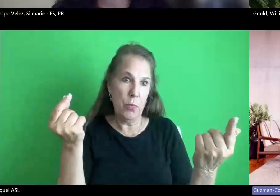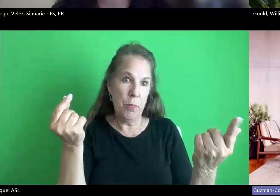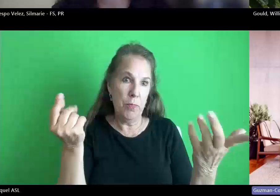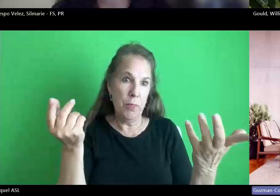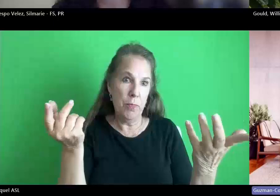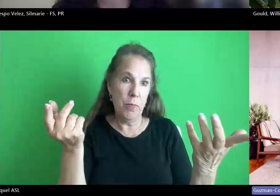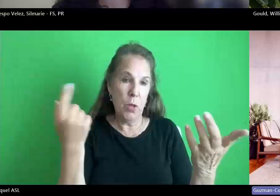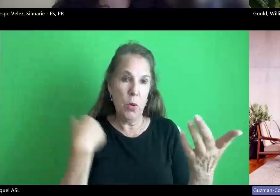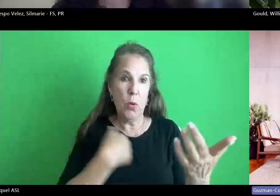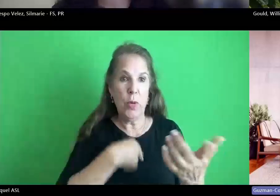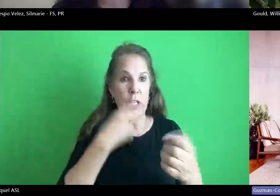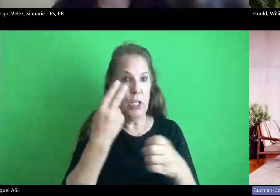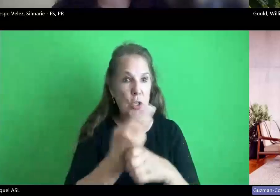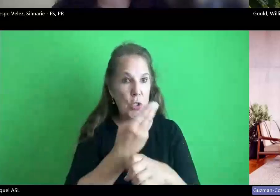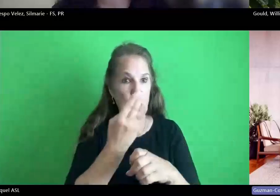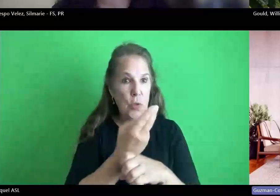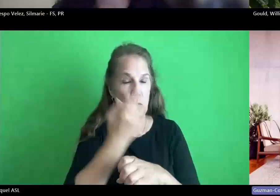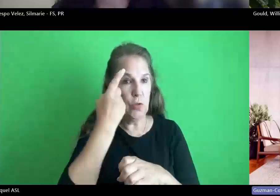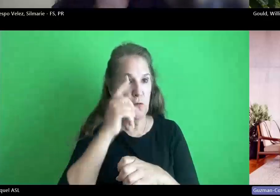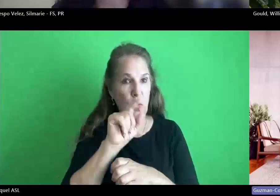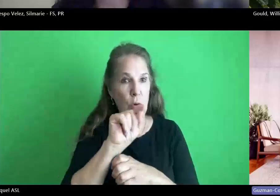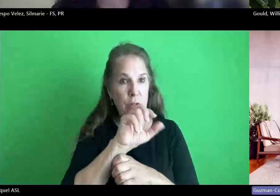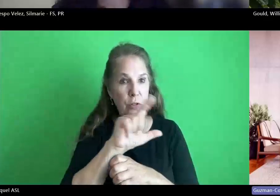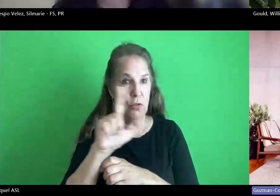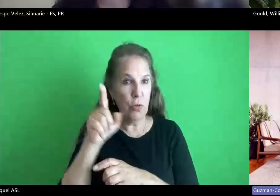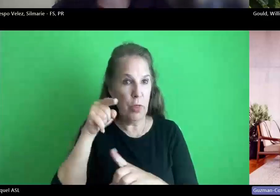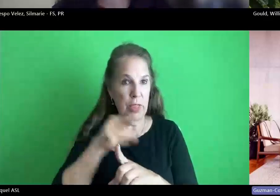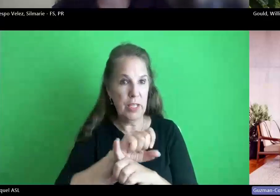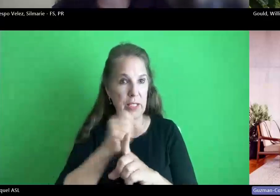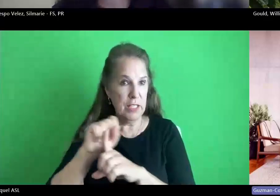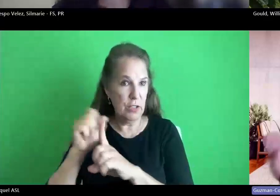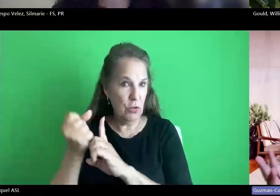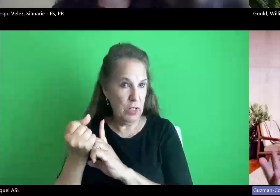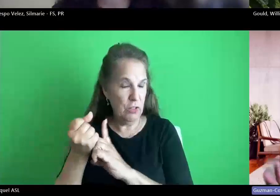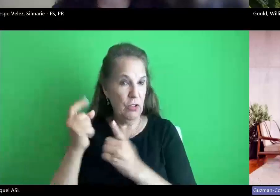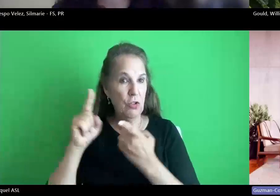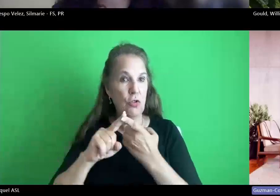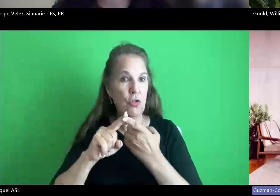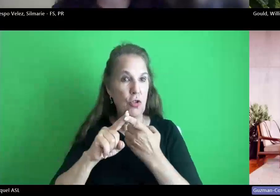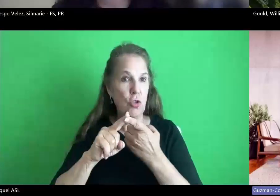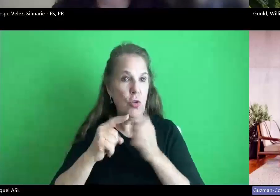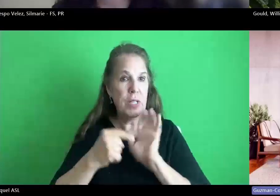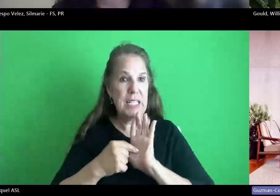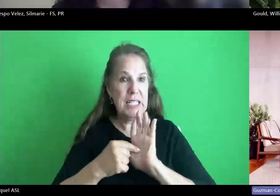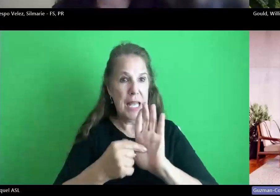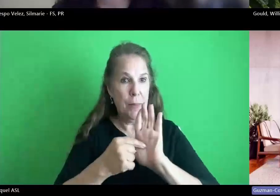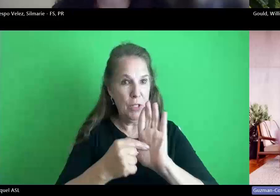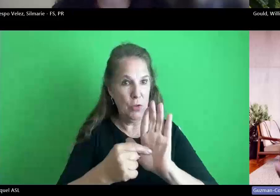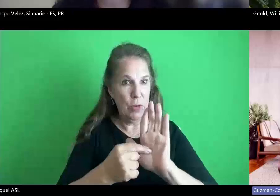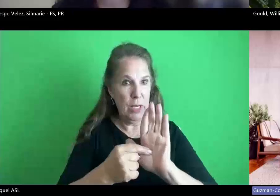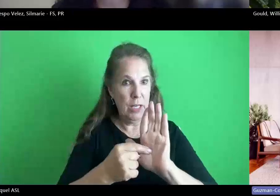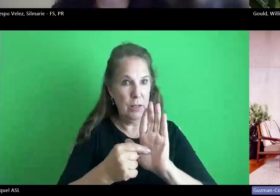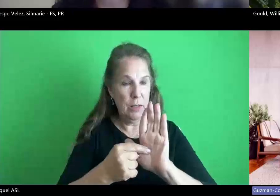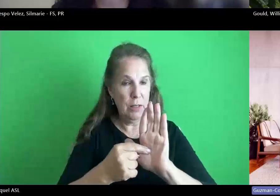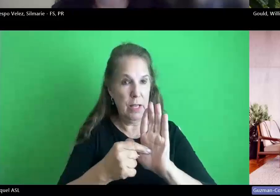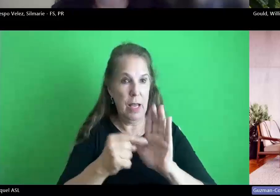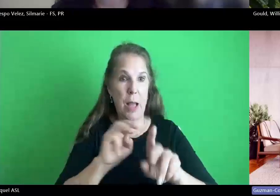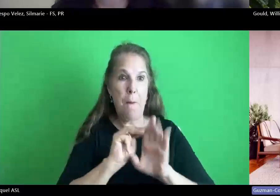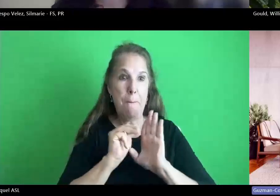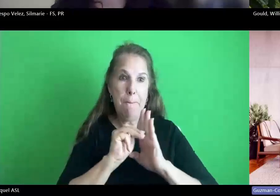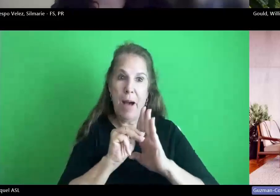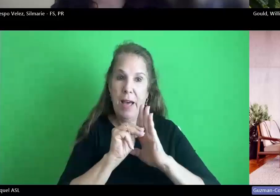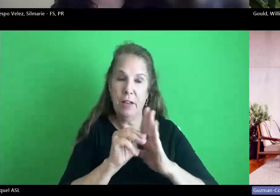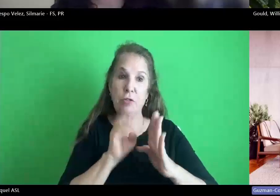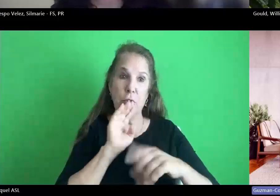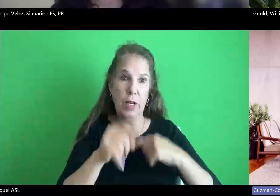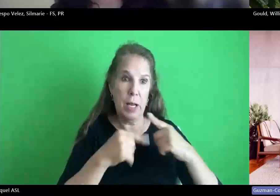we use it as a tool, these scenarios as a tool to demonstrate the models, talk about the